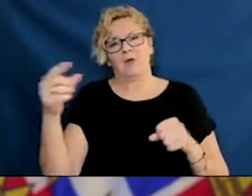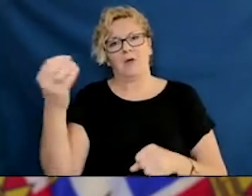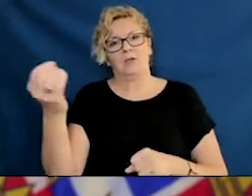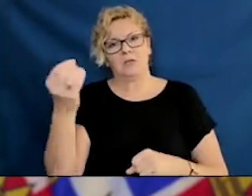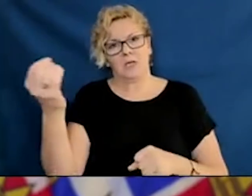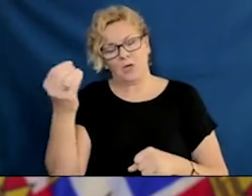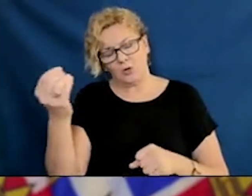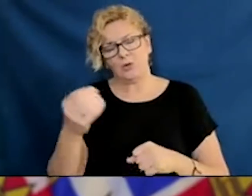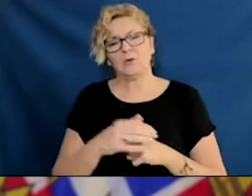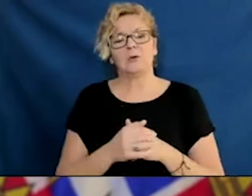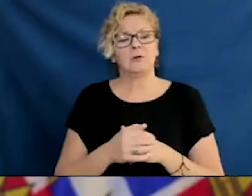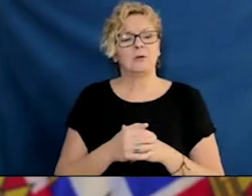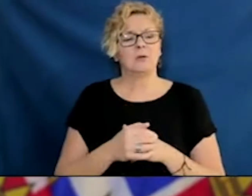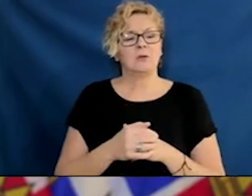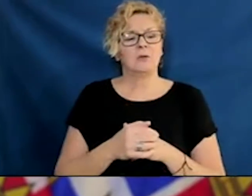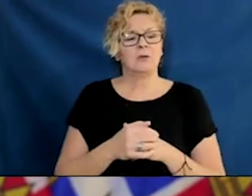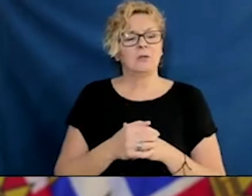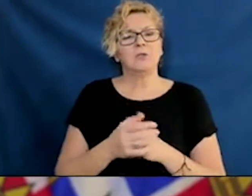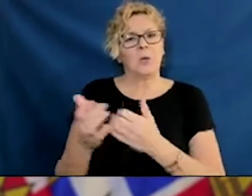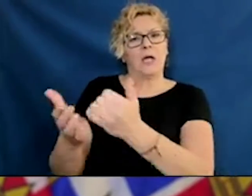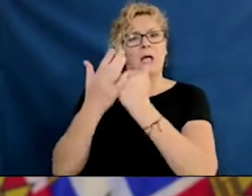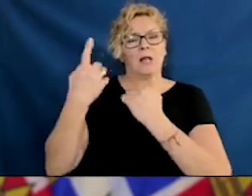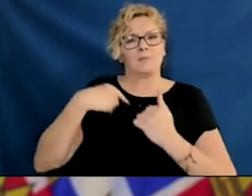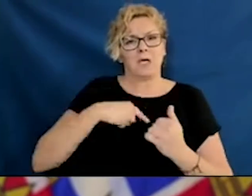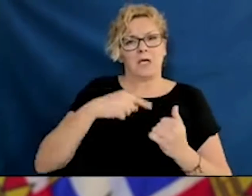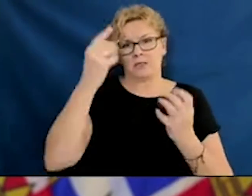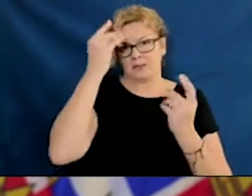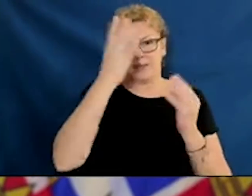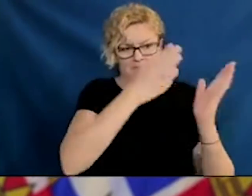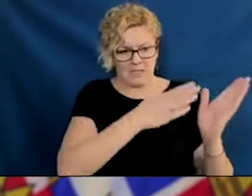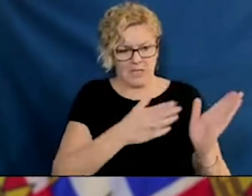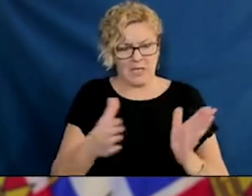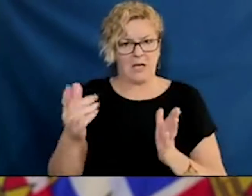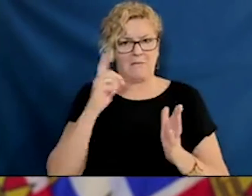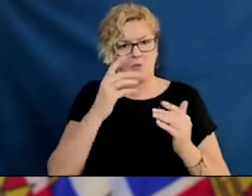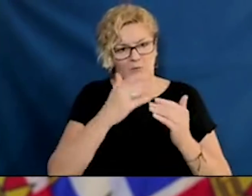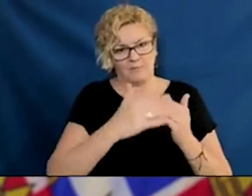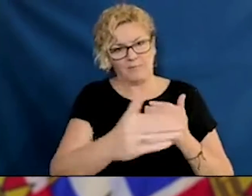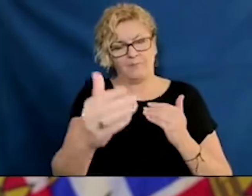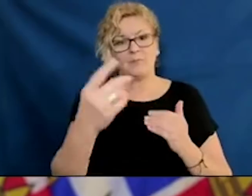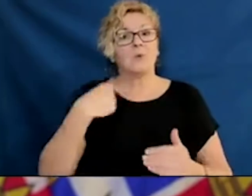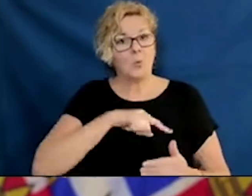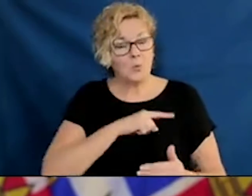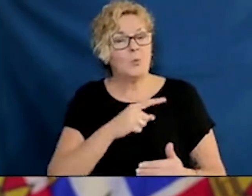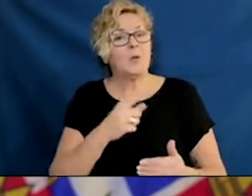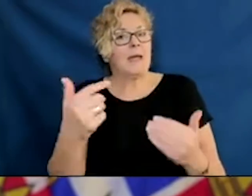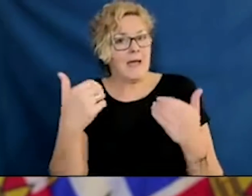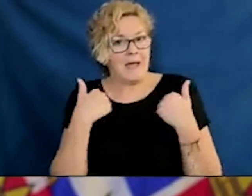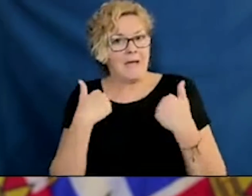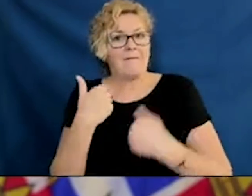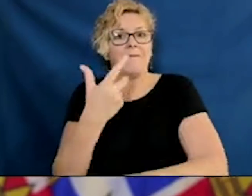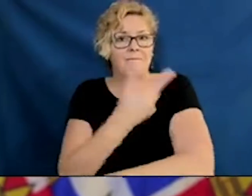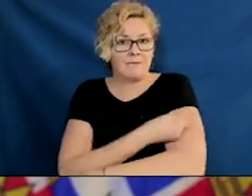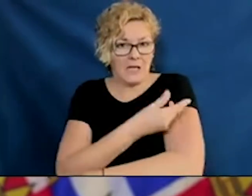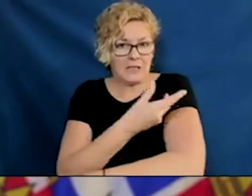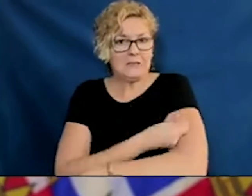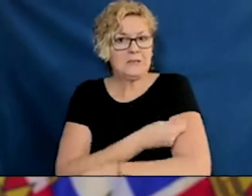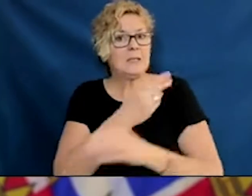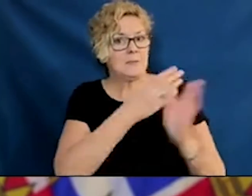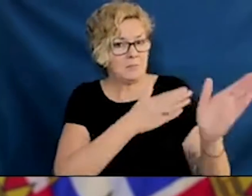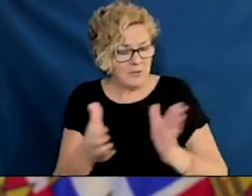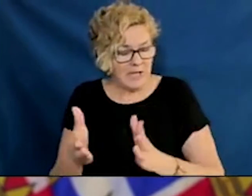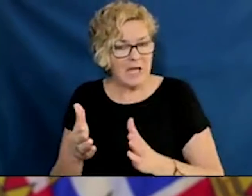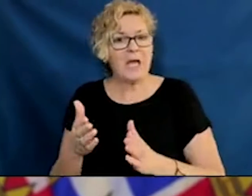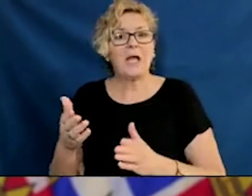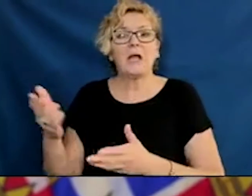have to make together over this next coming weeks. We have vaccine, but but it's coming in small amounts, and we've been in a little bit